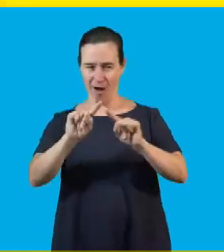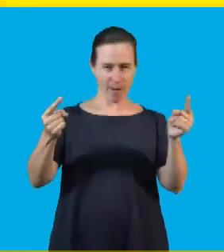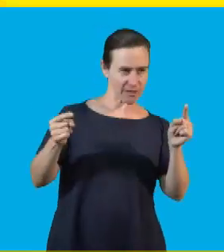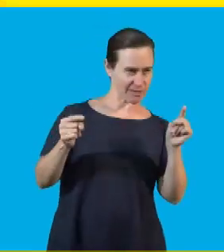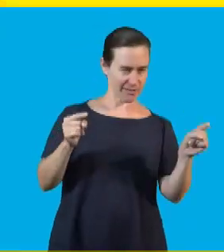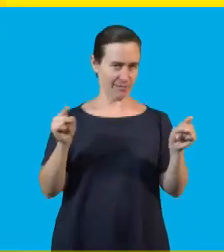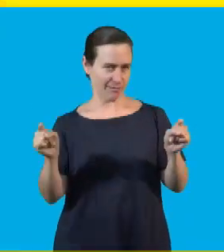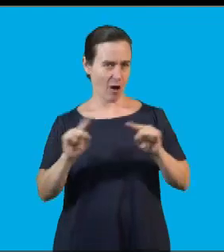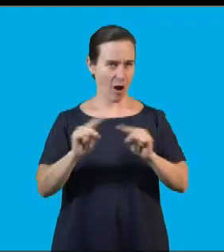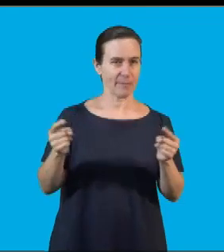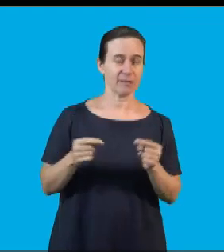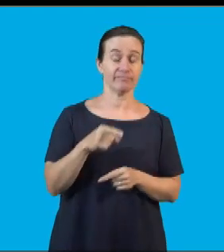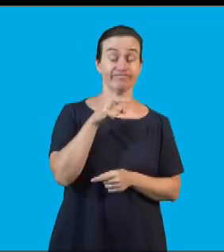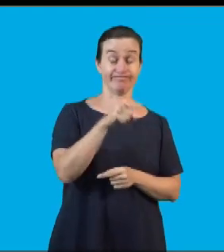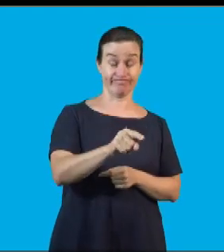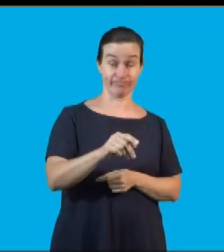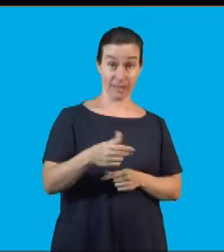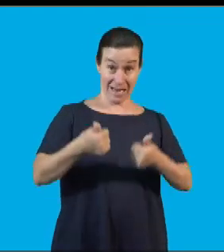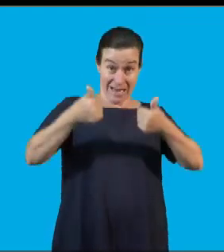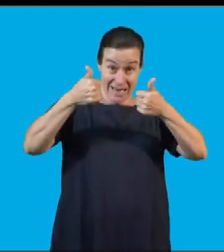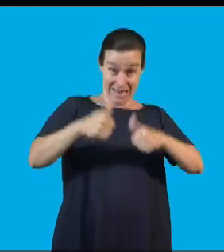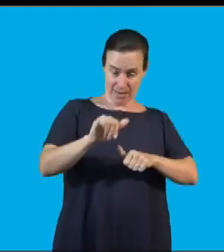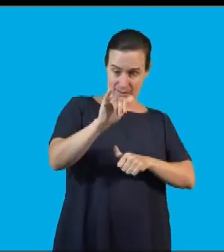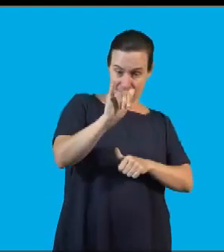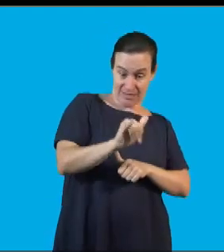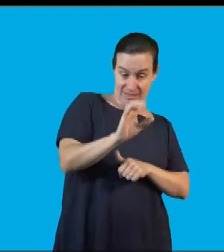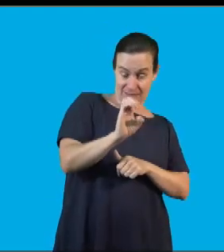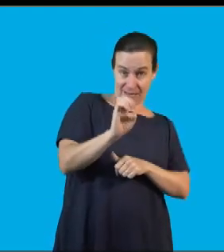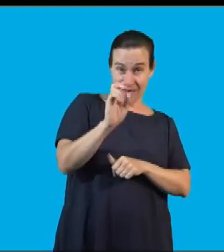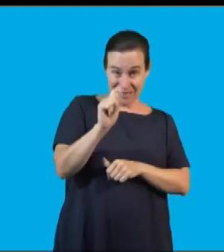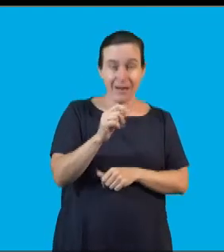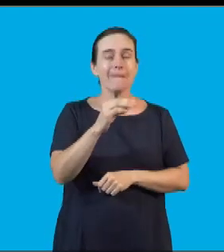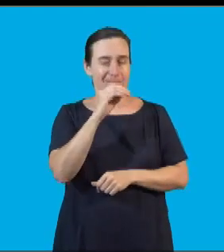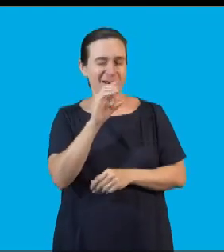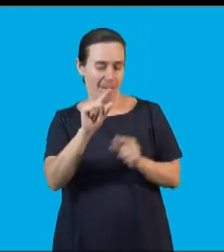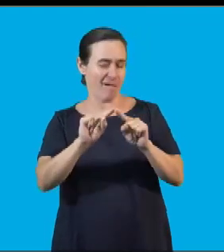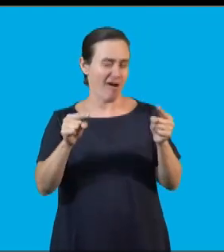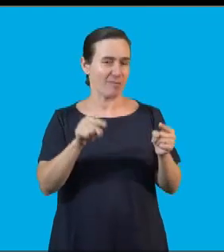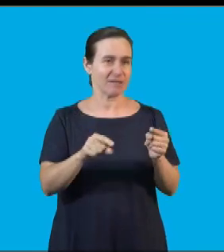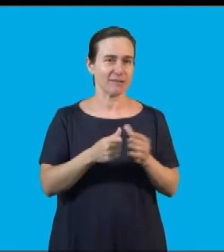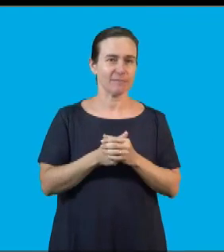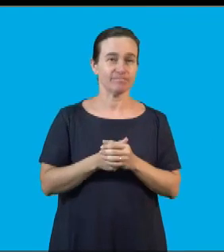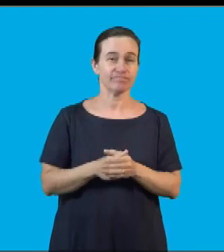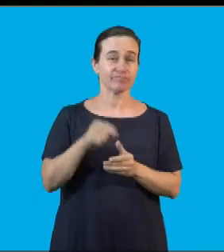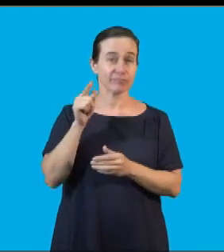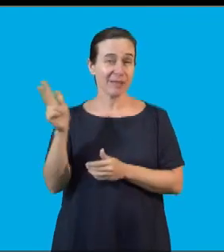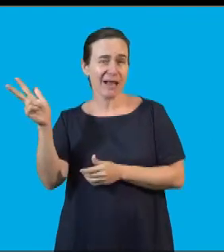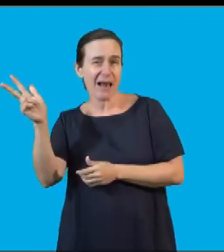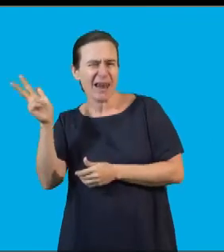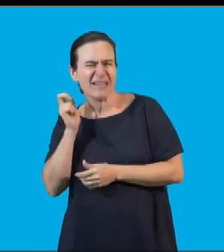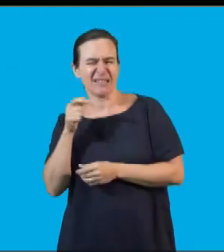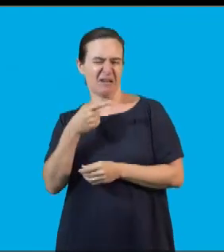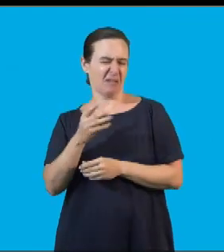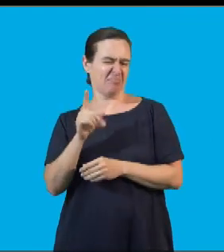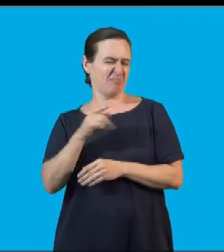contrast. So here the word yet also tells me that there is a contrast. The idea prevails that listening